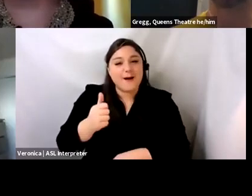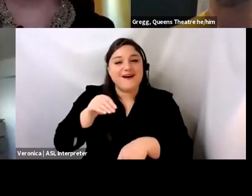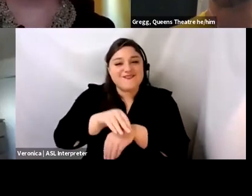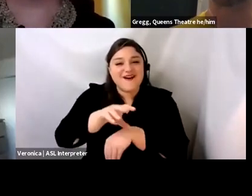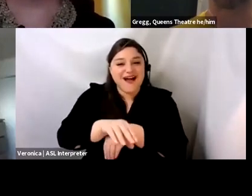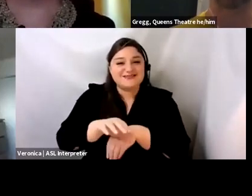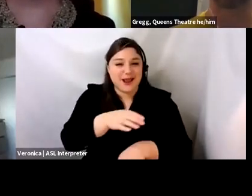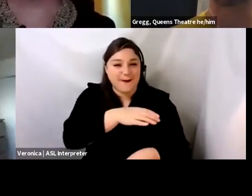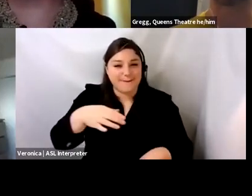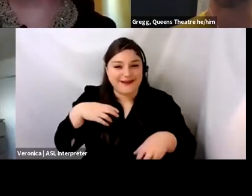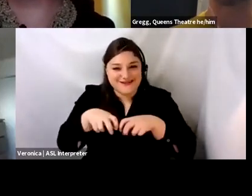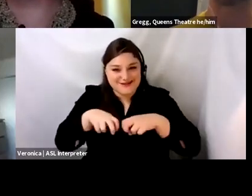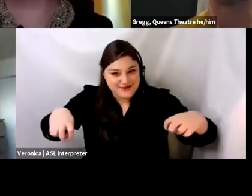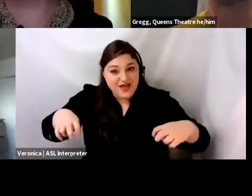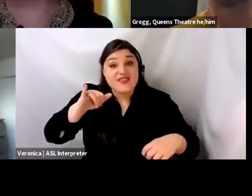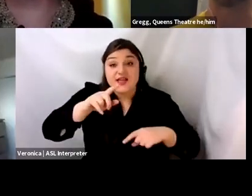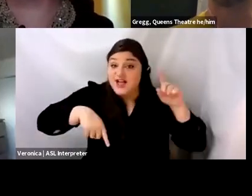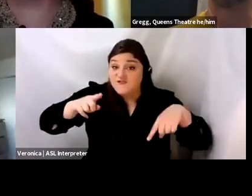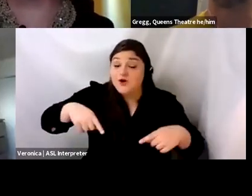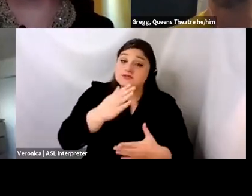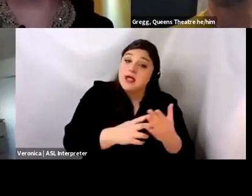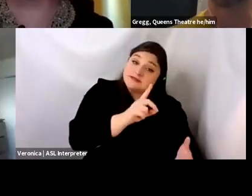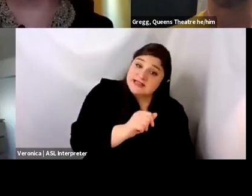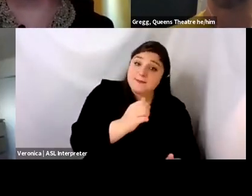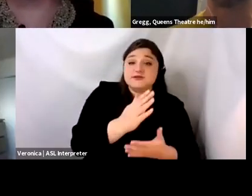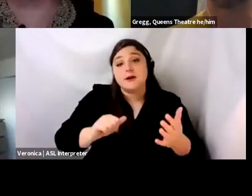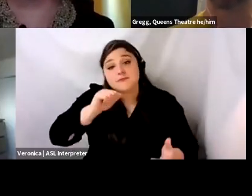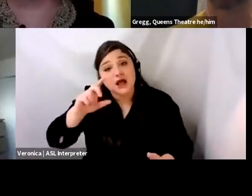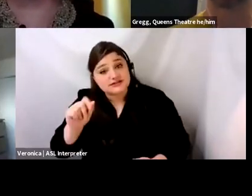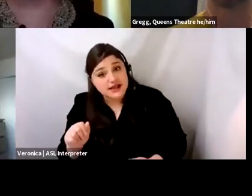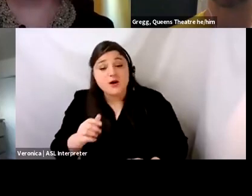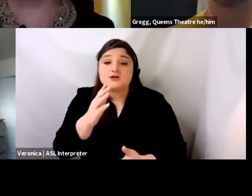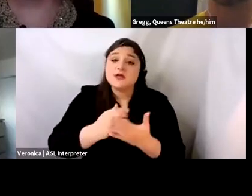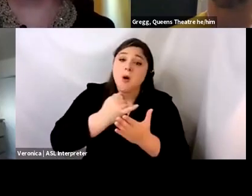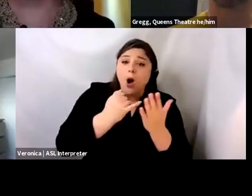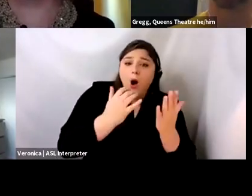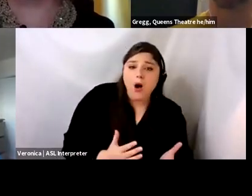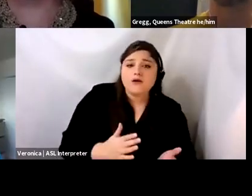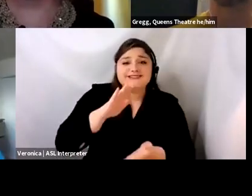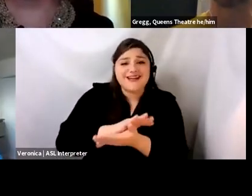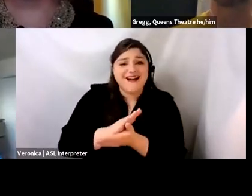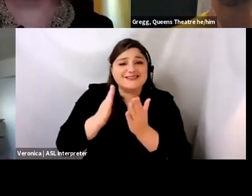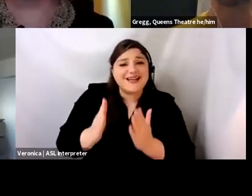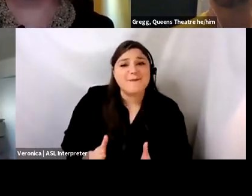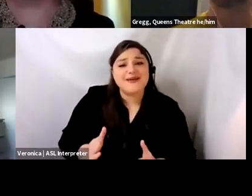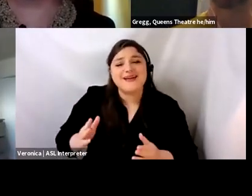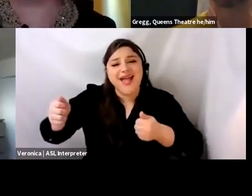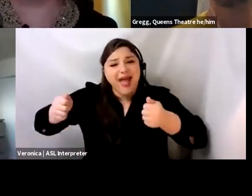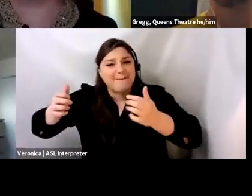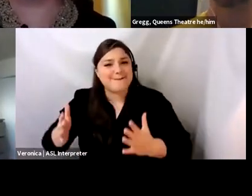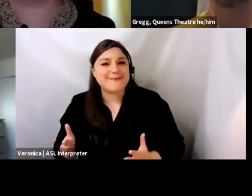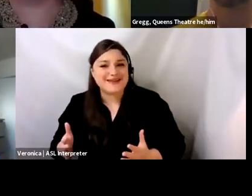uh, it's integrated, disabled, non-disabled people, background, who are artists, arts administrators, academics, right? Um, but we, we